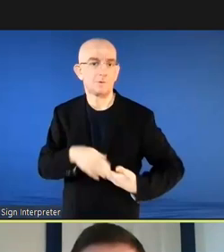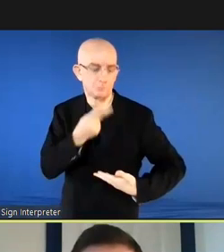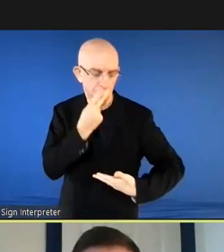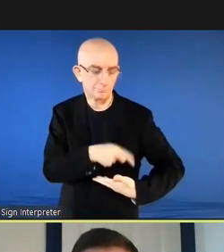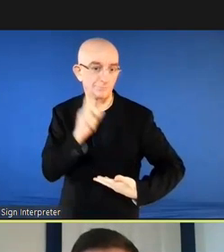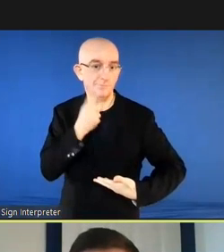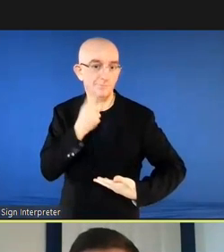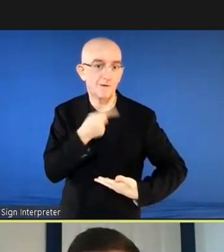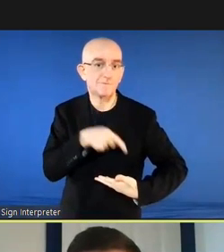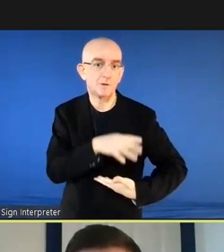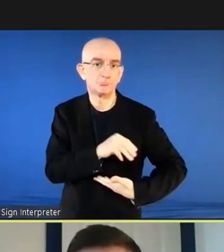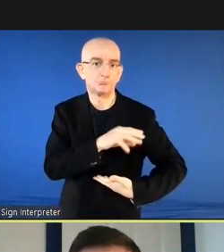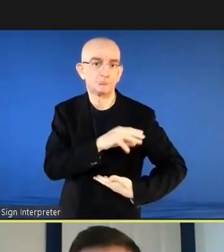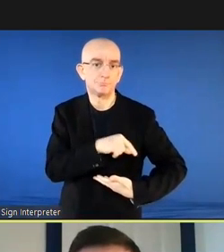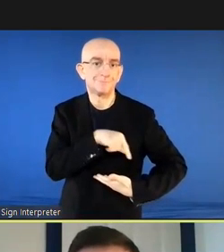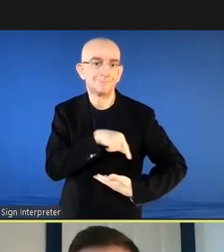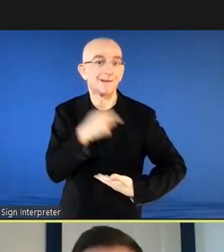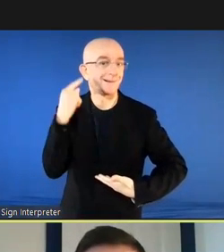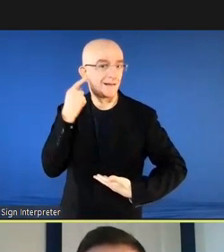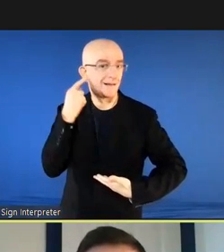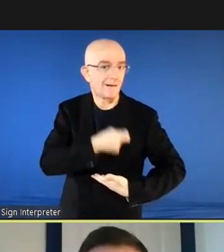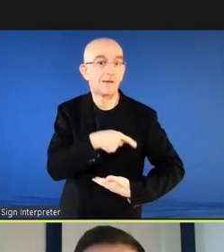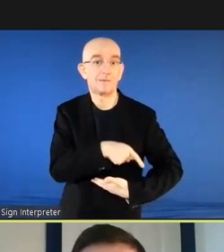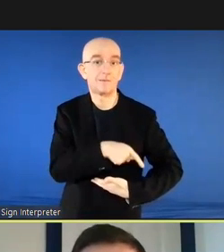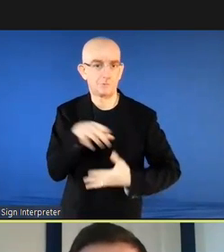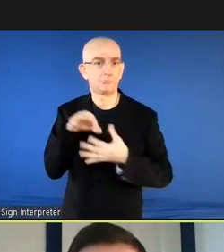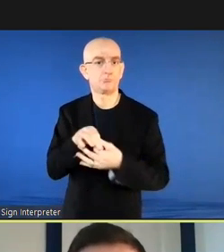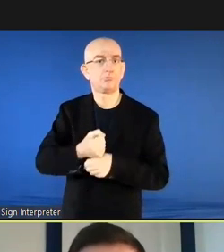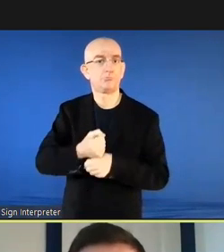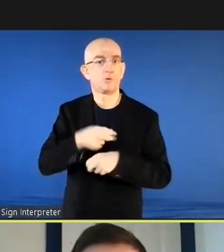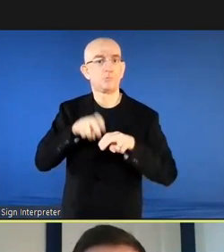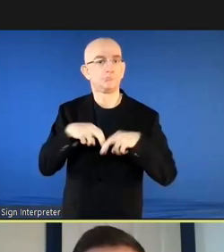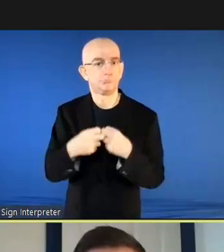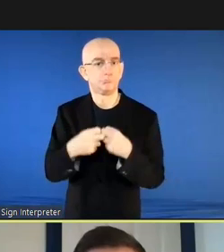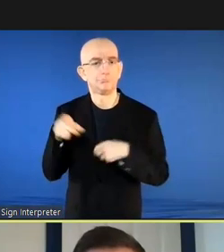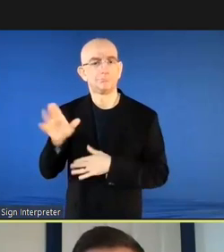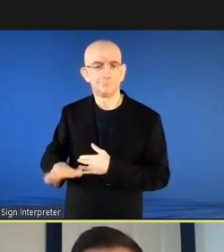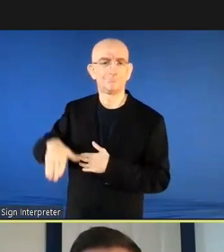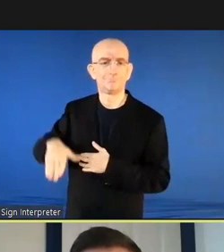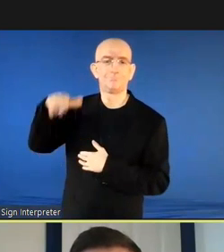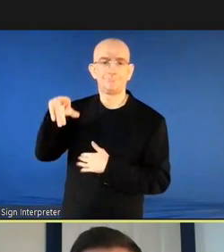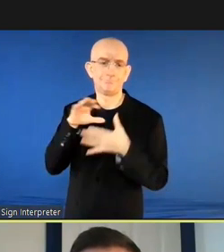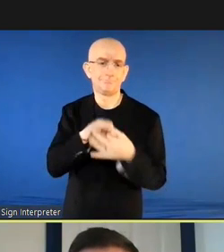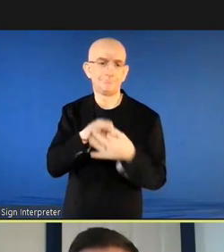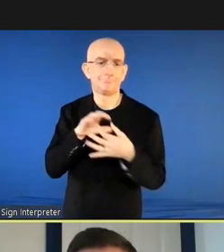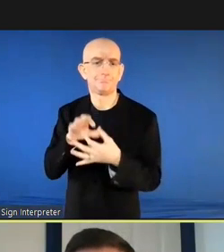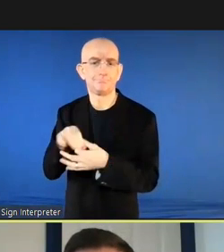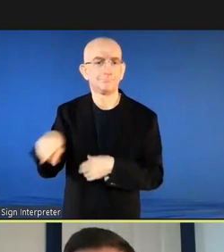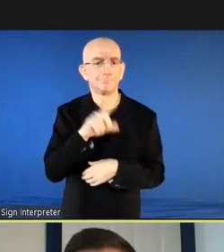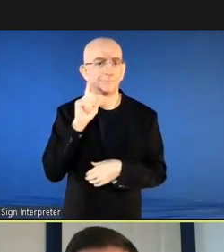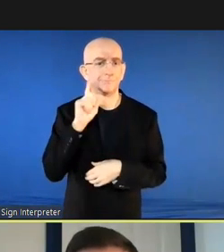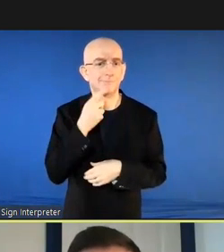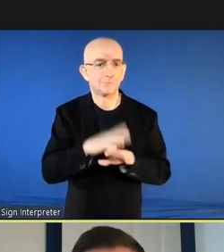spent her life working with deaf children, their families, and the professionals who support them to break down the multiple different barriers